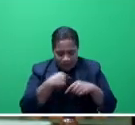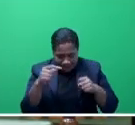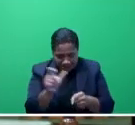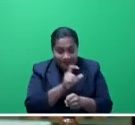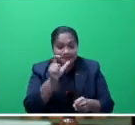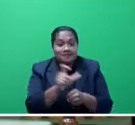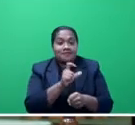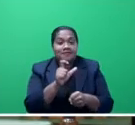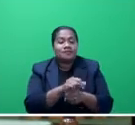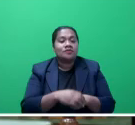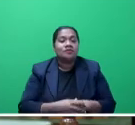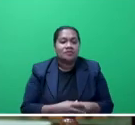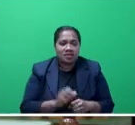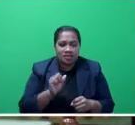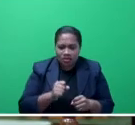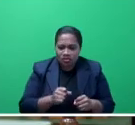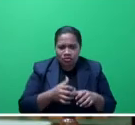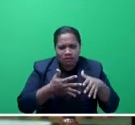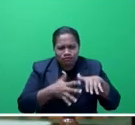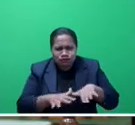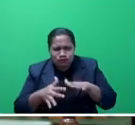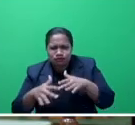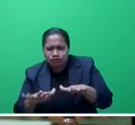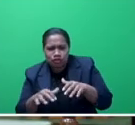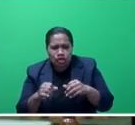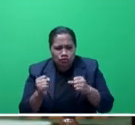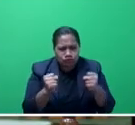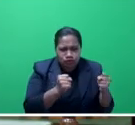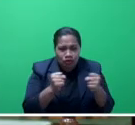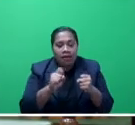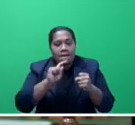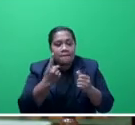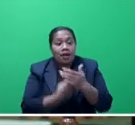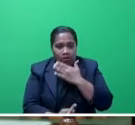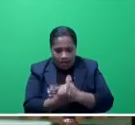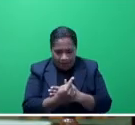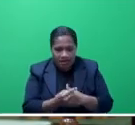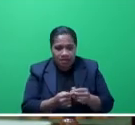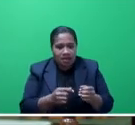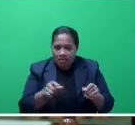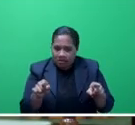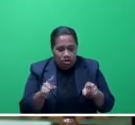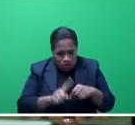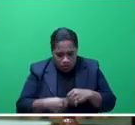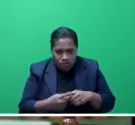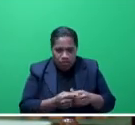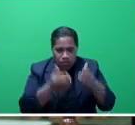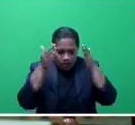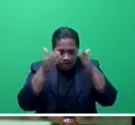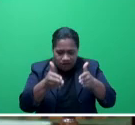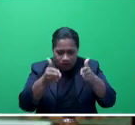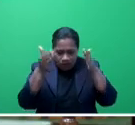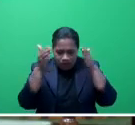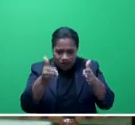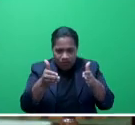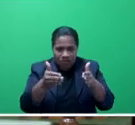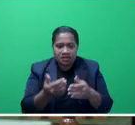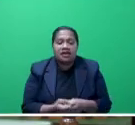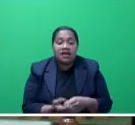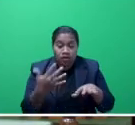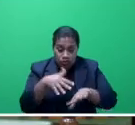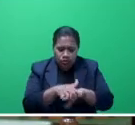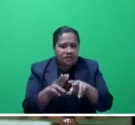traverse rough waters, but our compass remains fixed on our destination. An inclusive Fiji, a